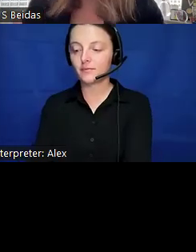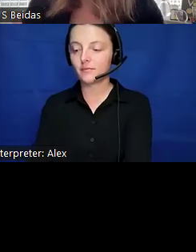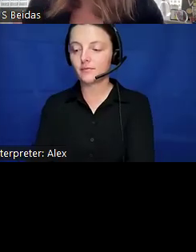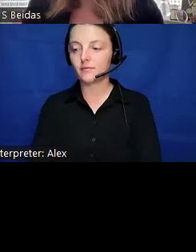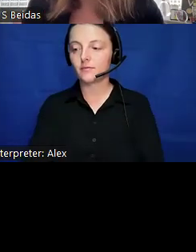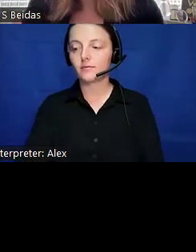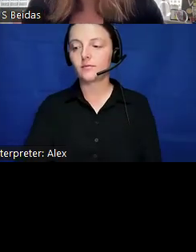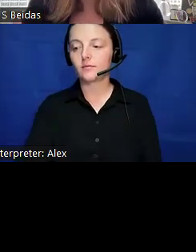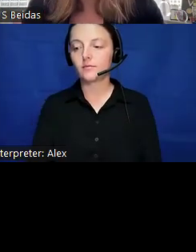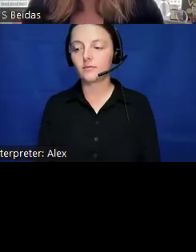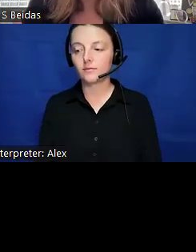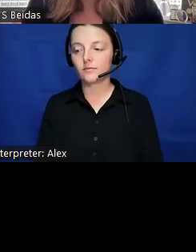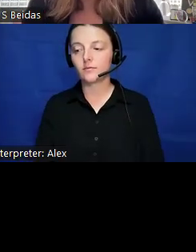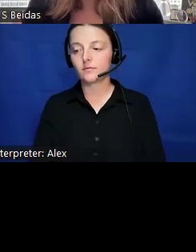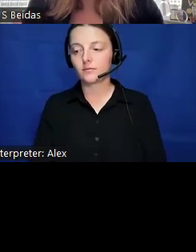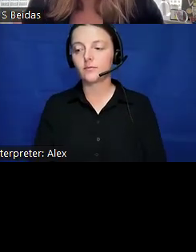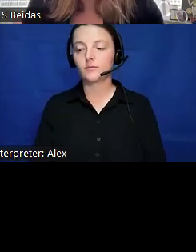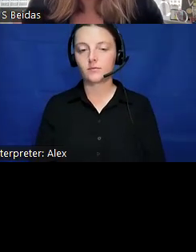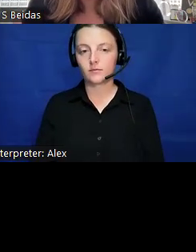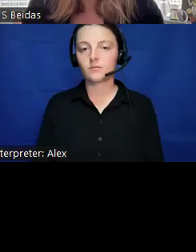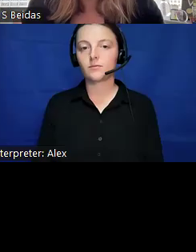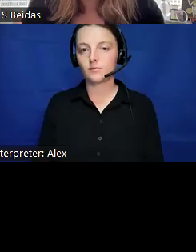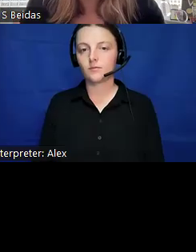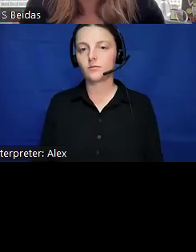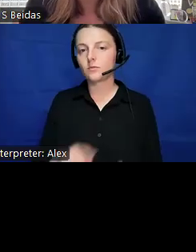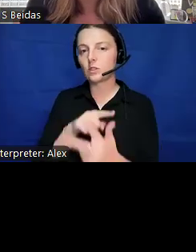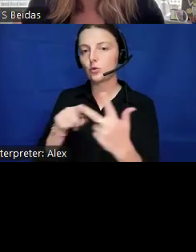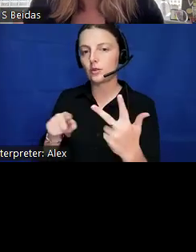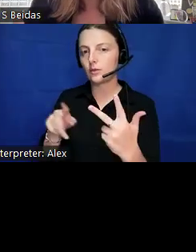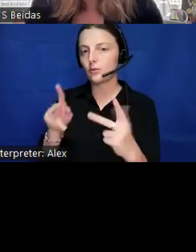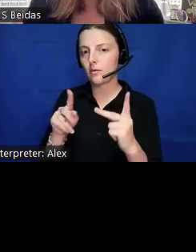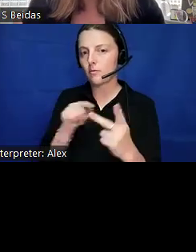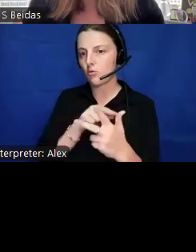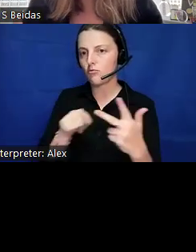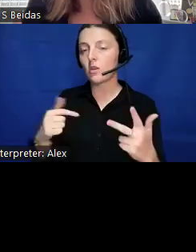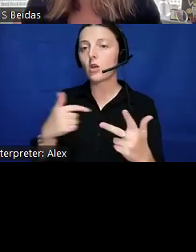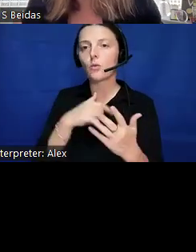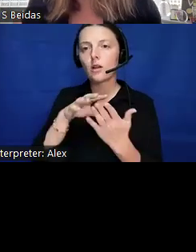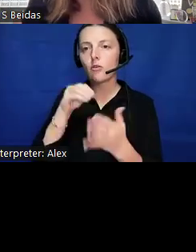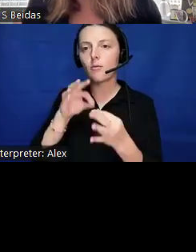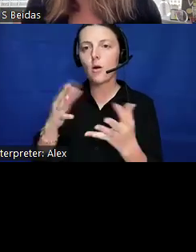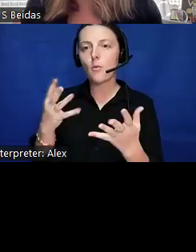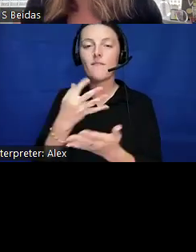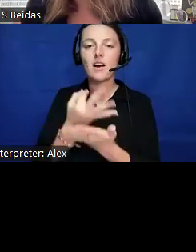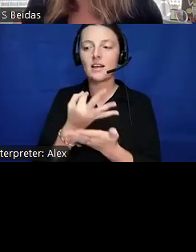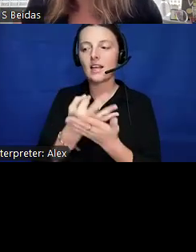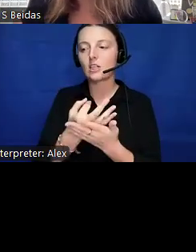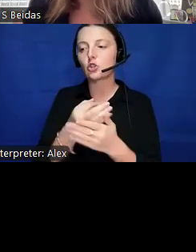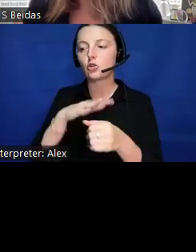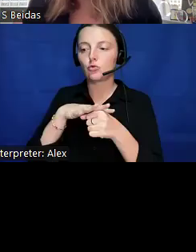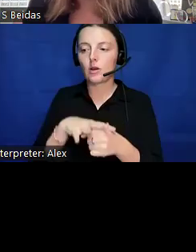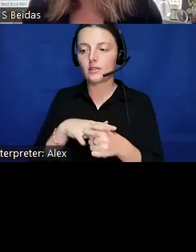Last. Um, we learned about financial strain and stress, not just for